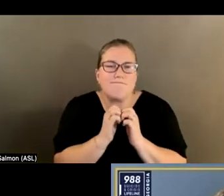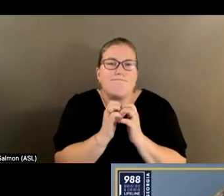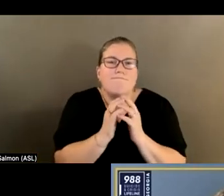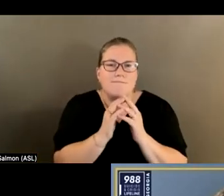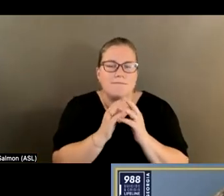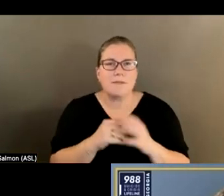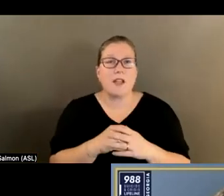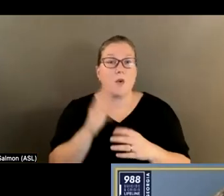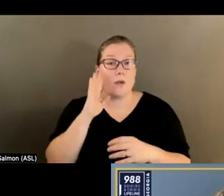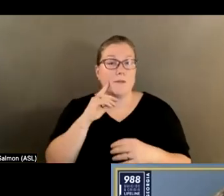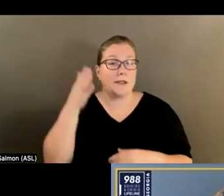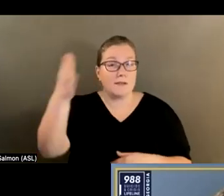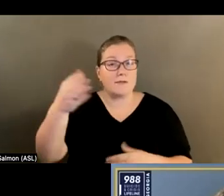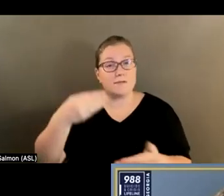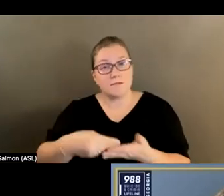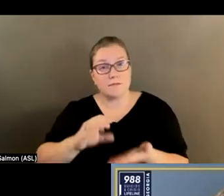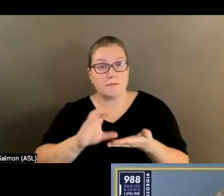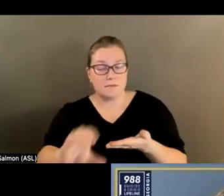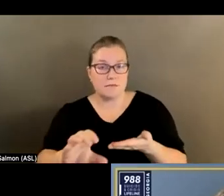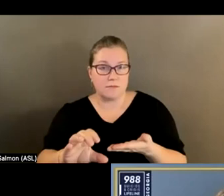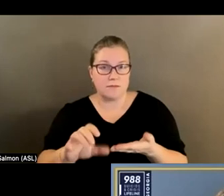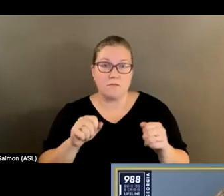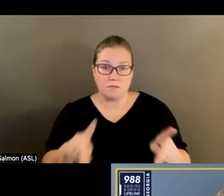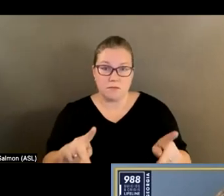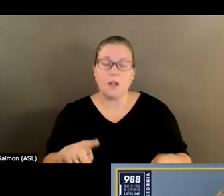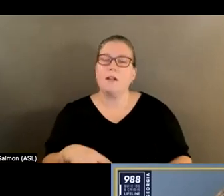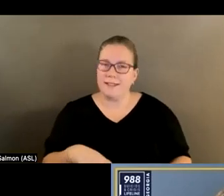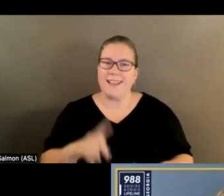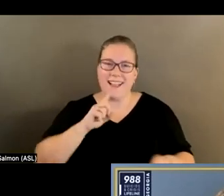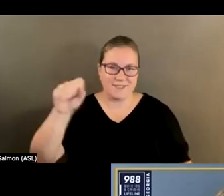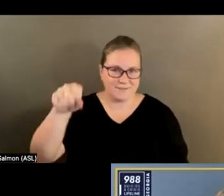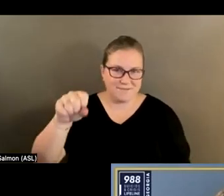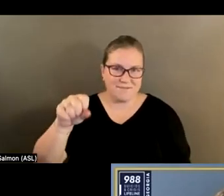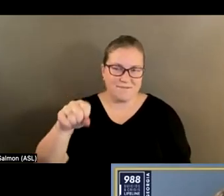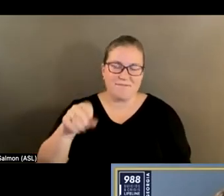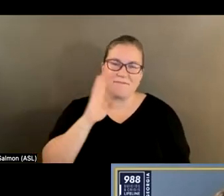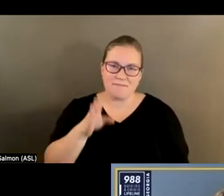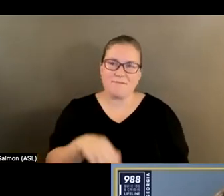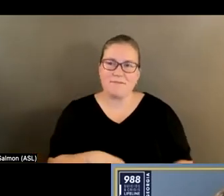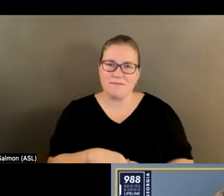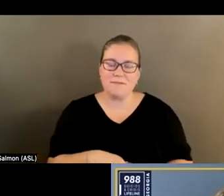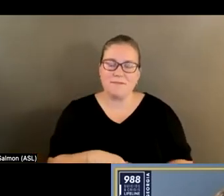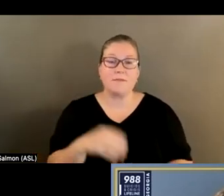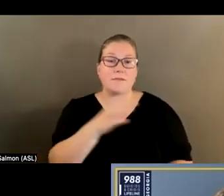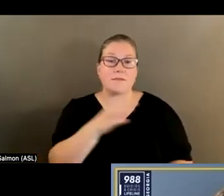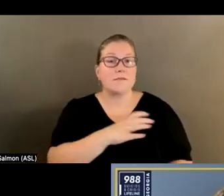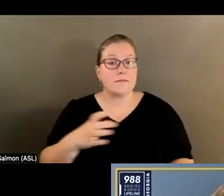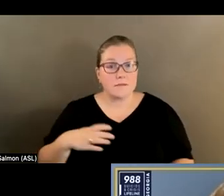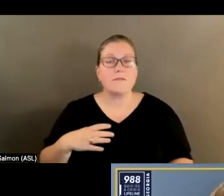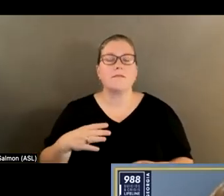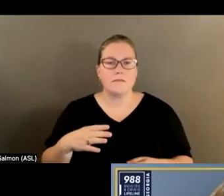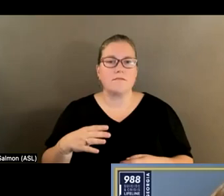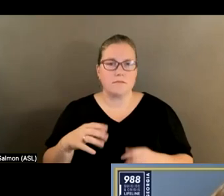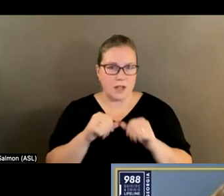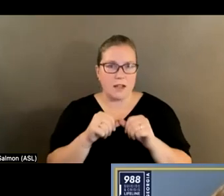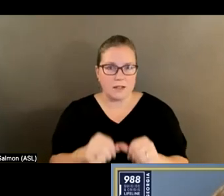will there be future funding opportunities? And the answer to that is yes. Congress has